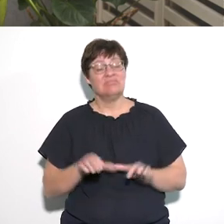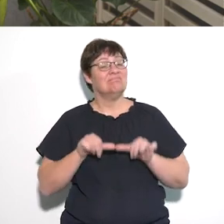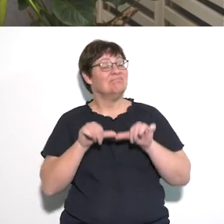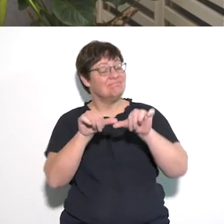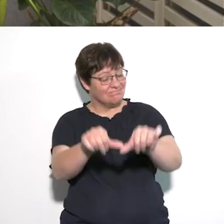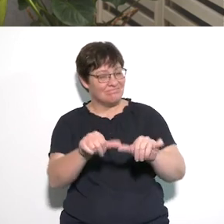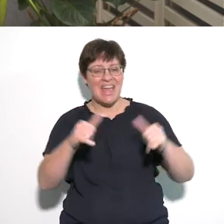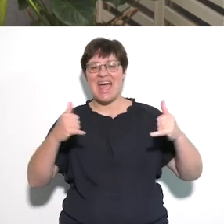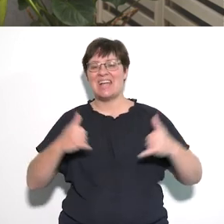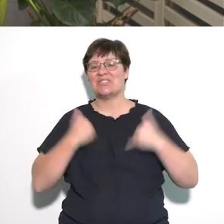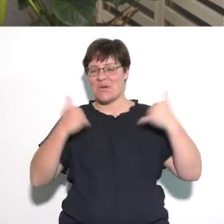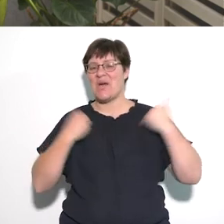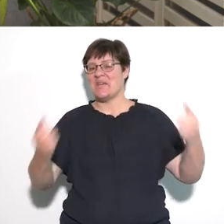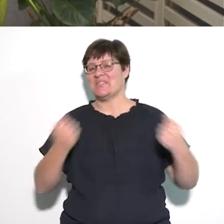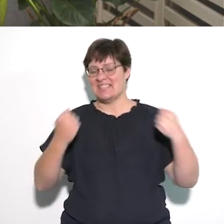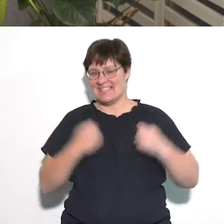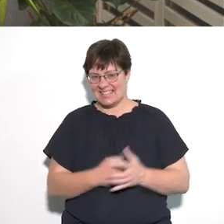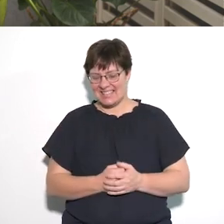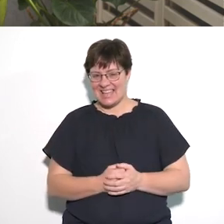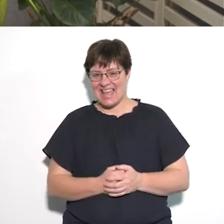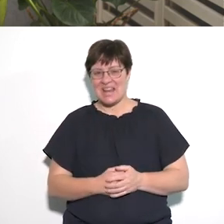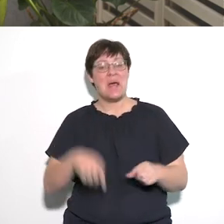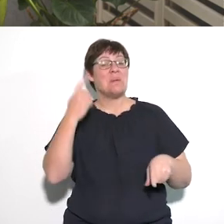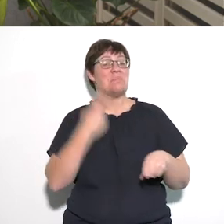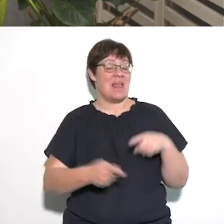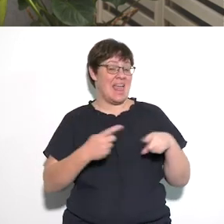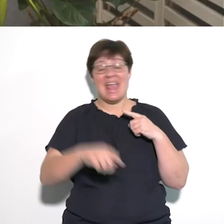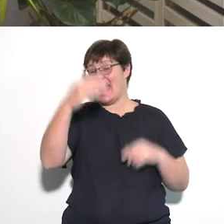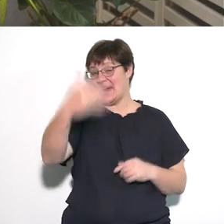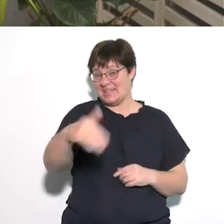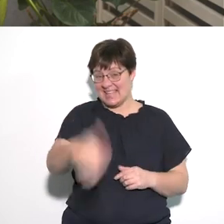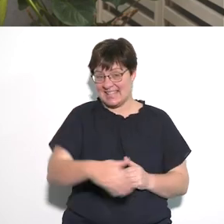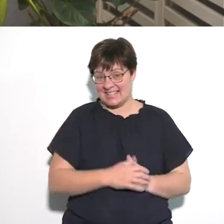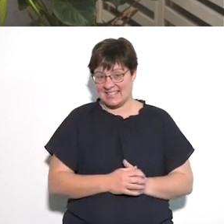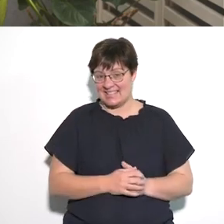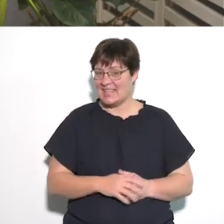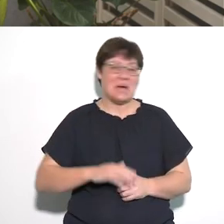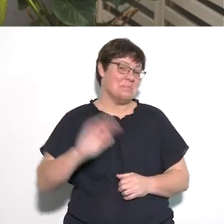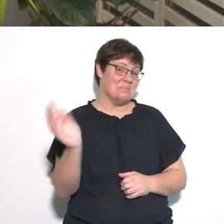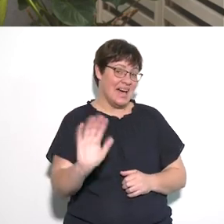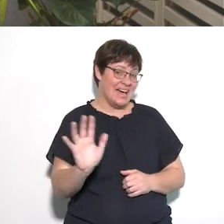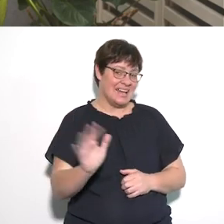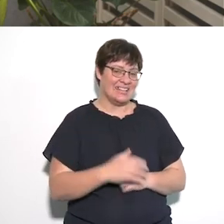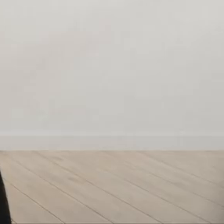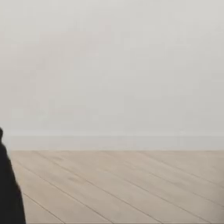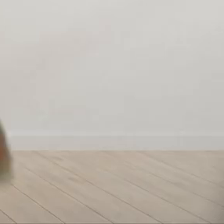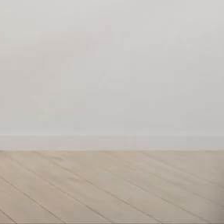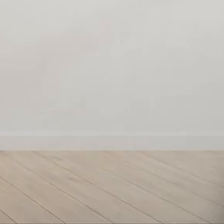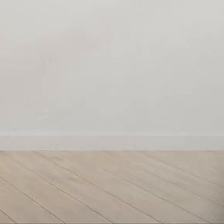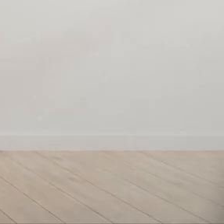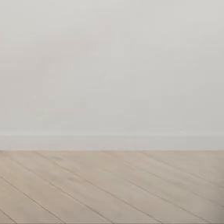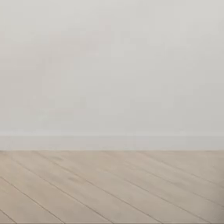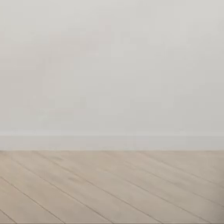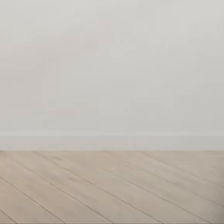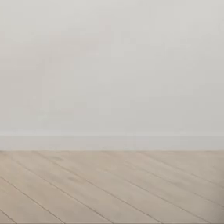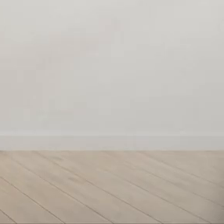go ahead and have some fun getting fit and playing outside. Bye.